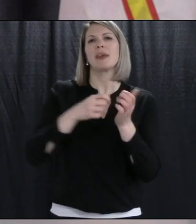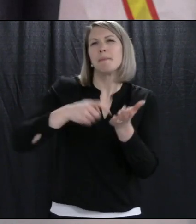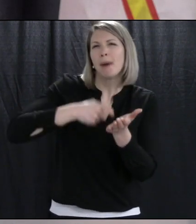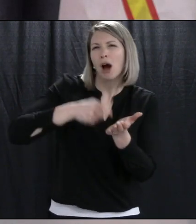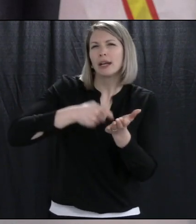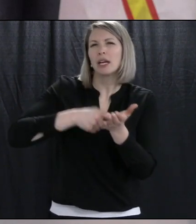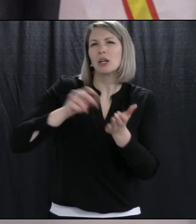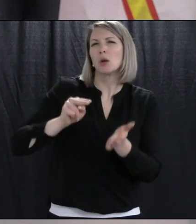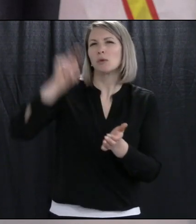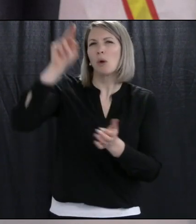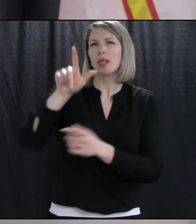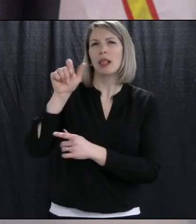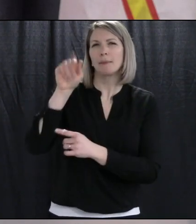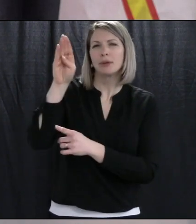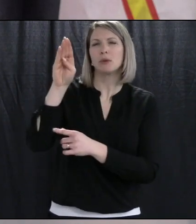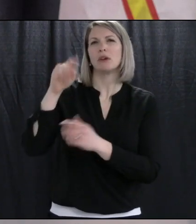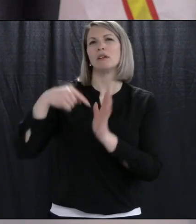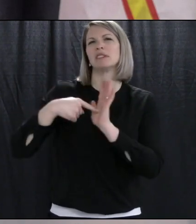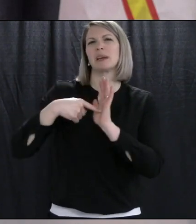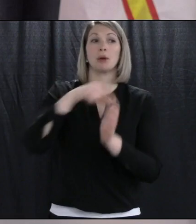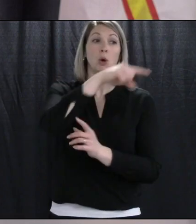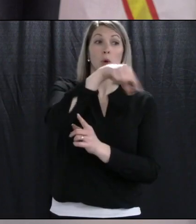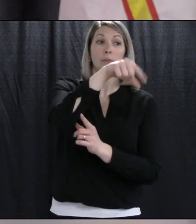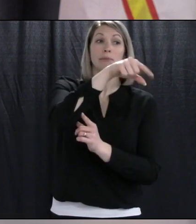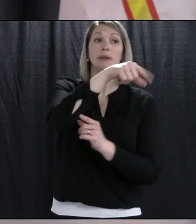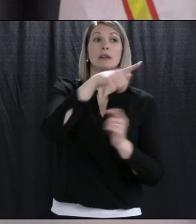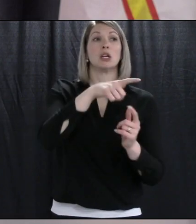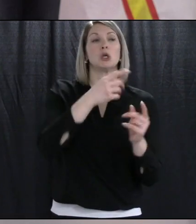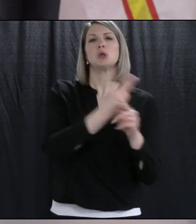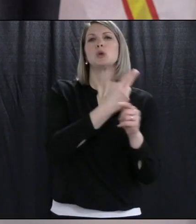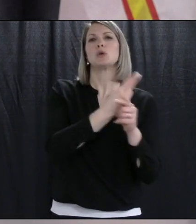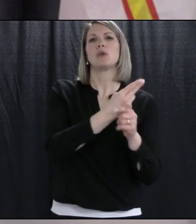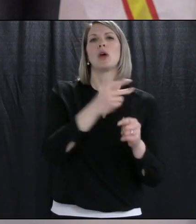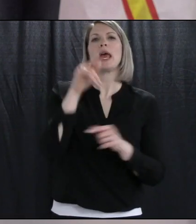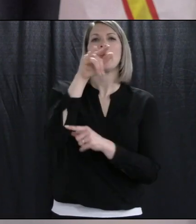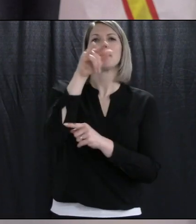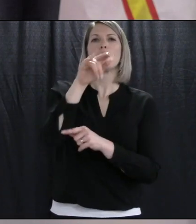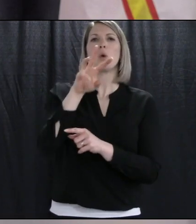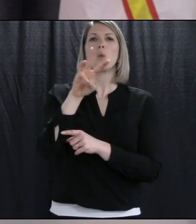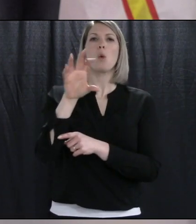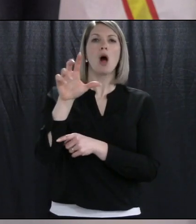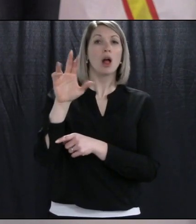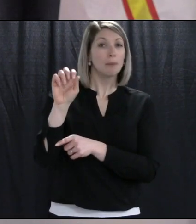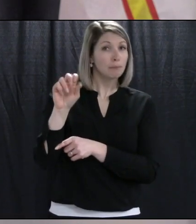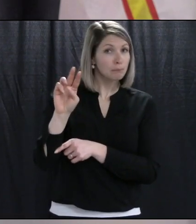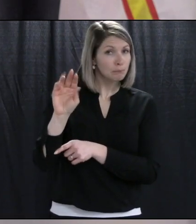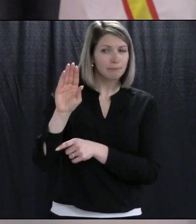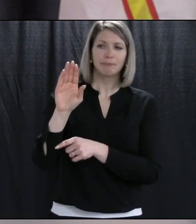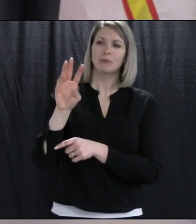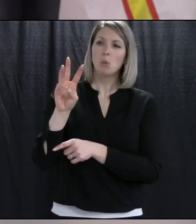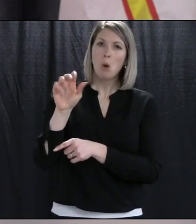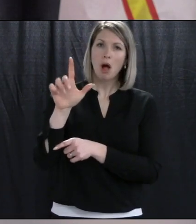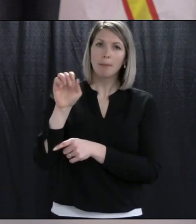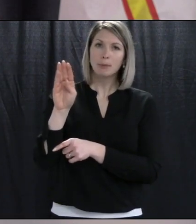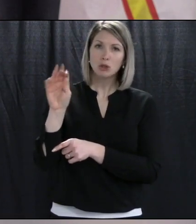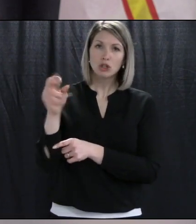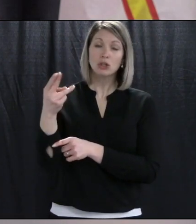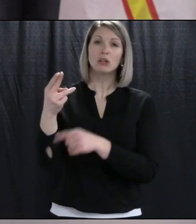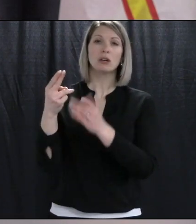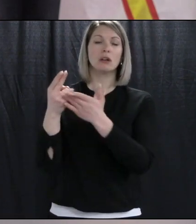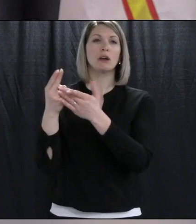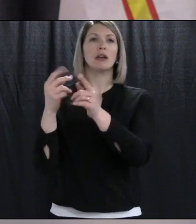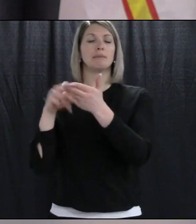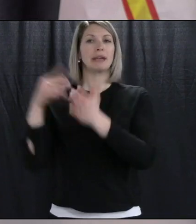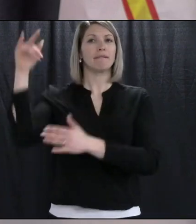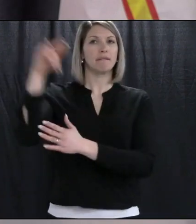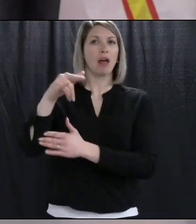industry, as an example, that would be working in Quebec that would use the Wabush Airport. So we're looking at arrangements now where people would not